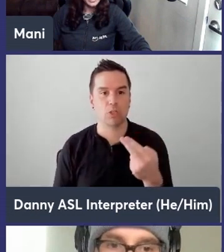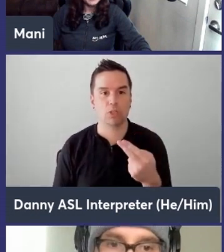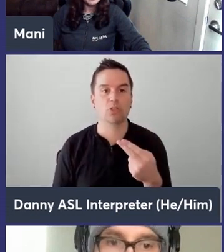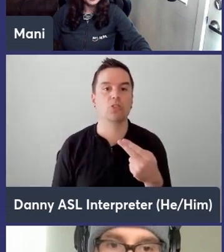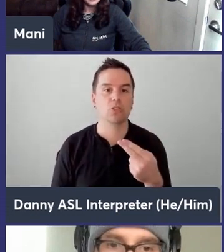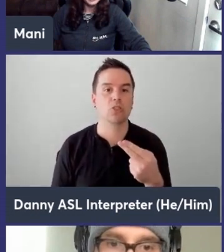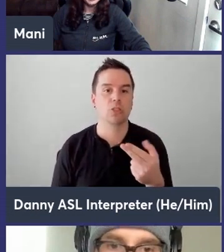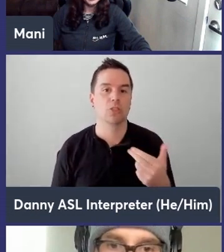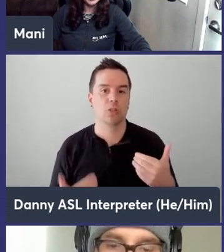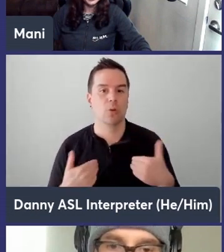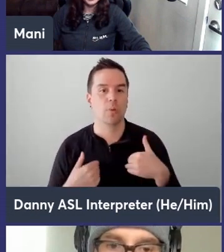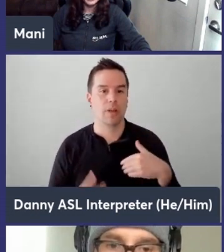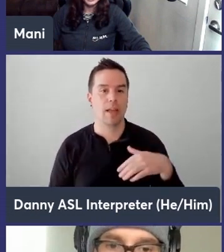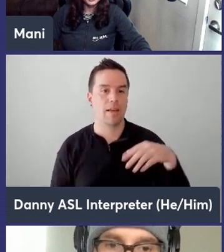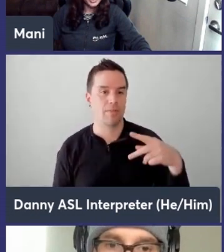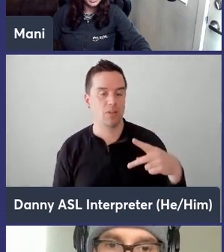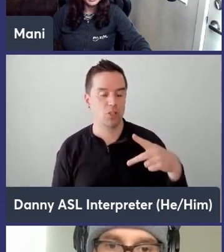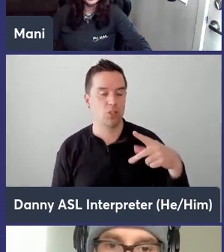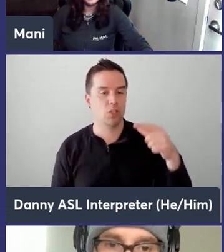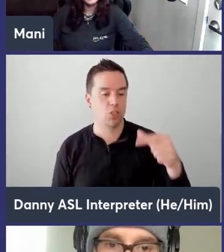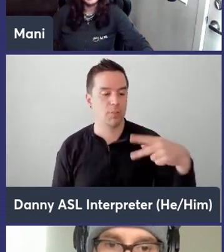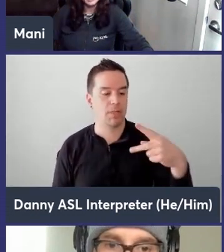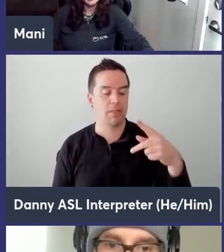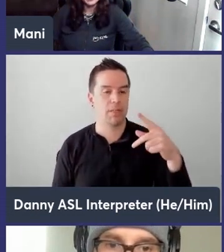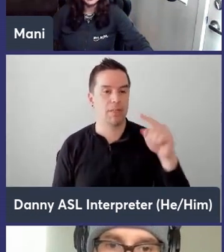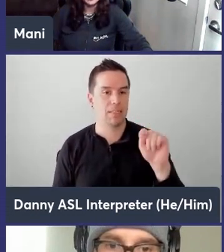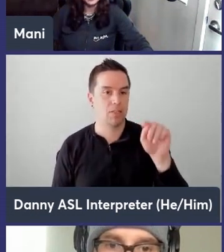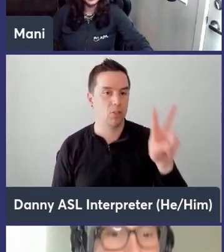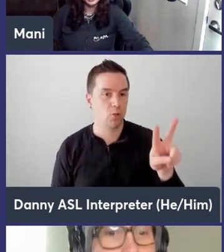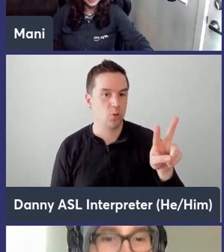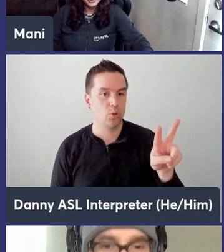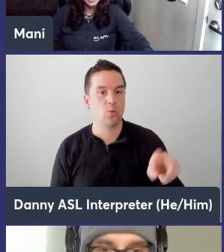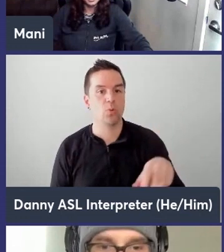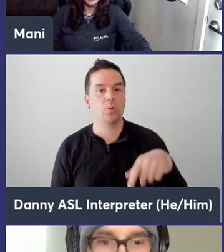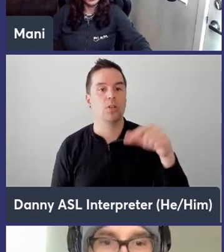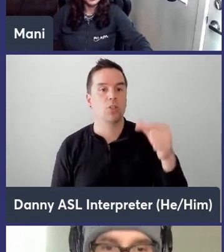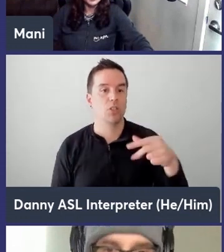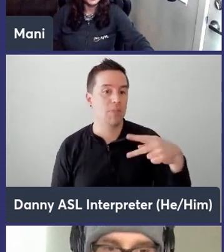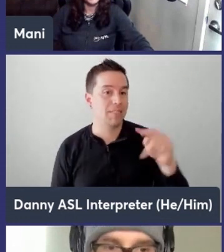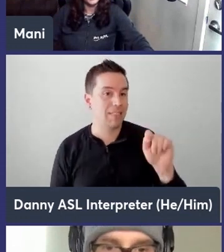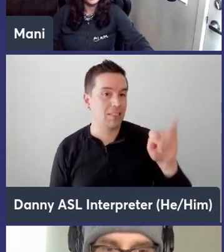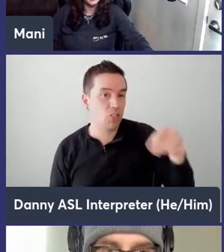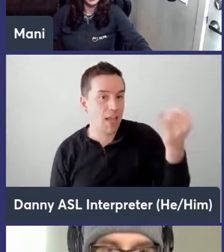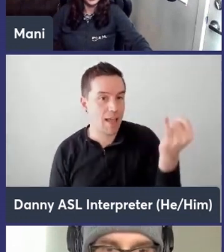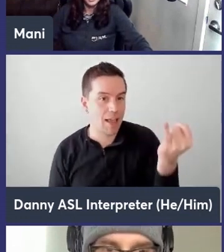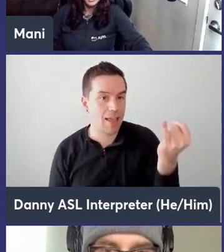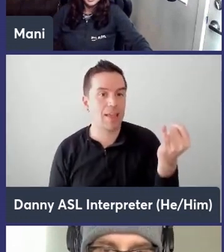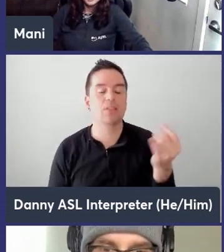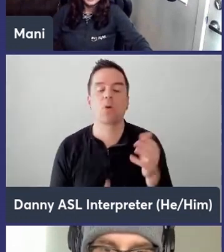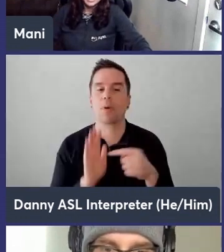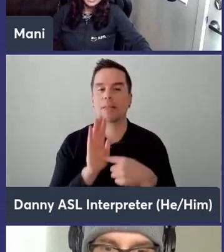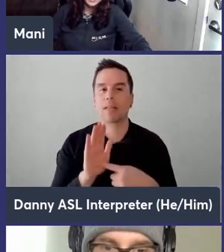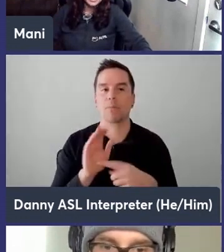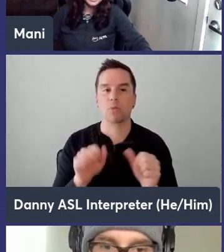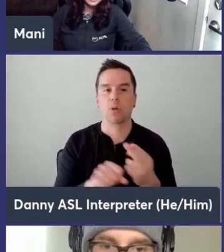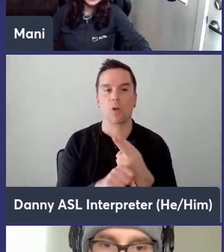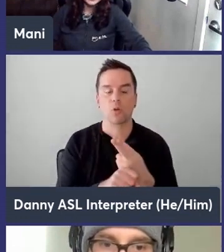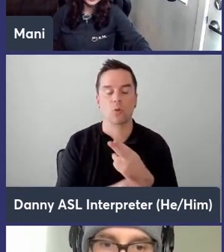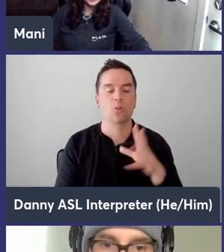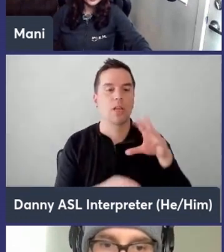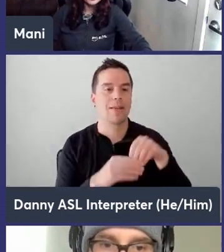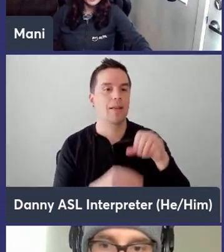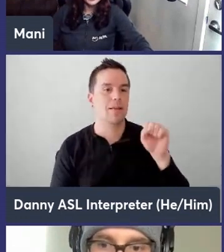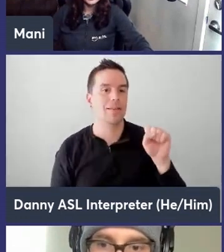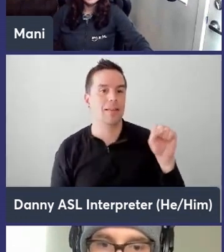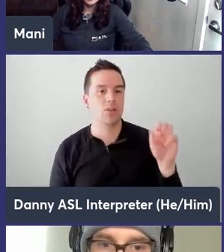actually have GPT-2, GPT-J. So those are examples that you can use on SageMaker Studio. But yes, definitely there is a